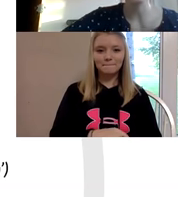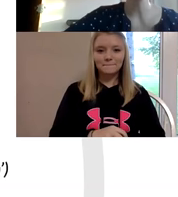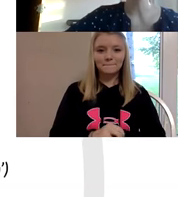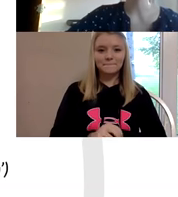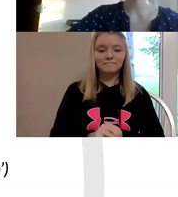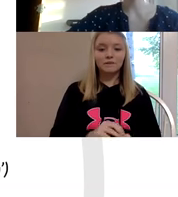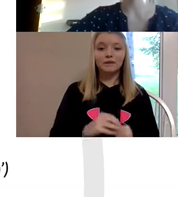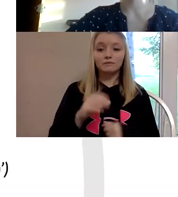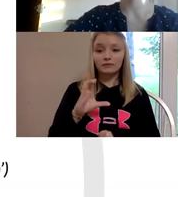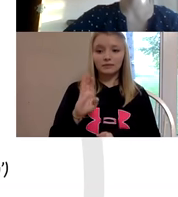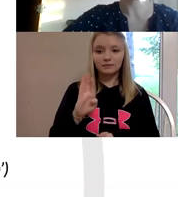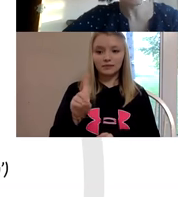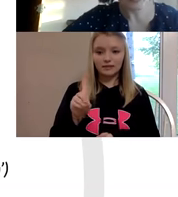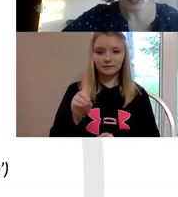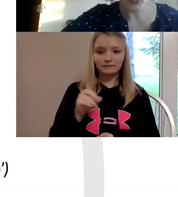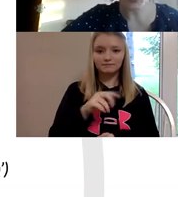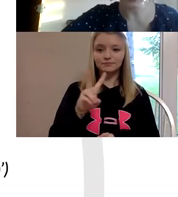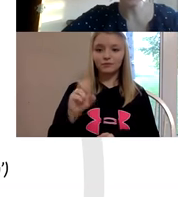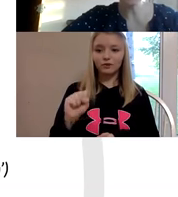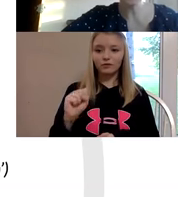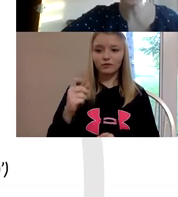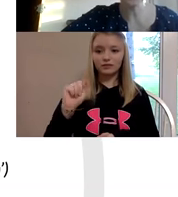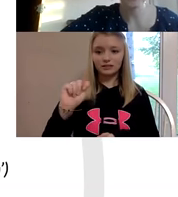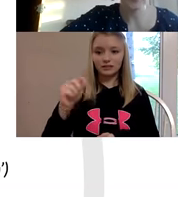CBD versus THC.